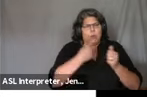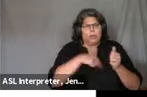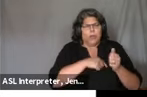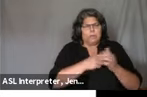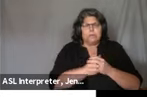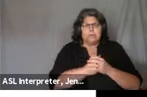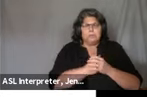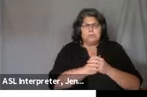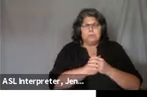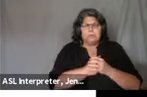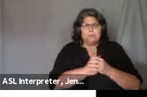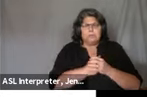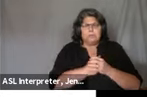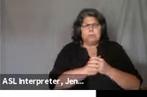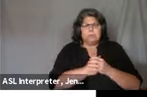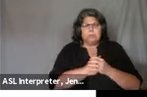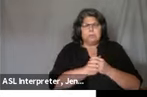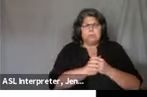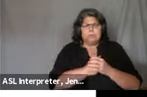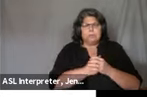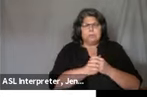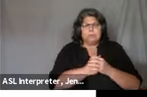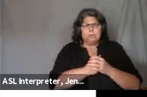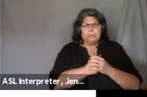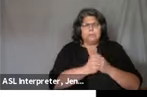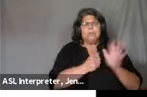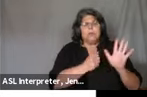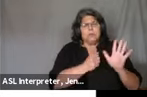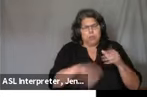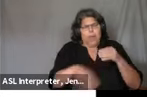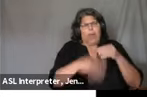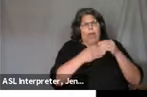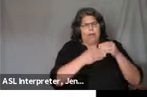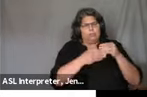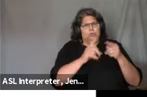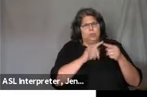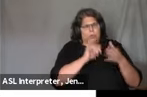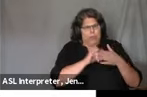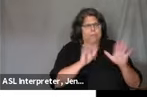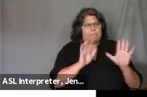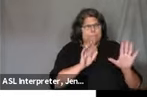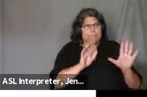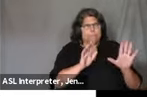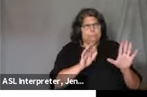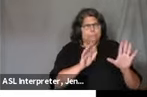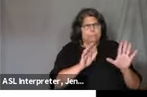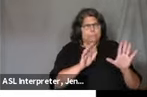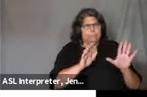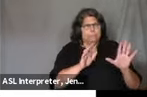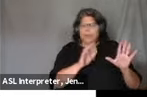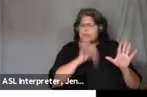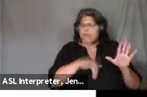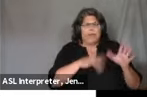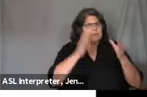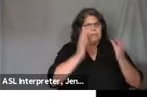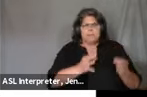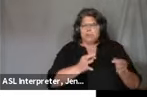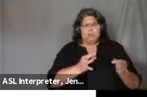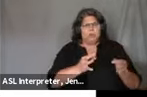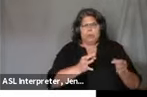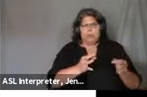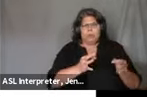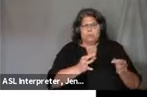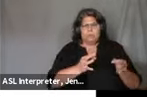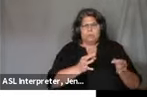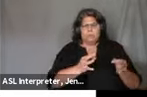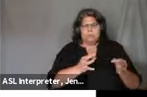And just to kind of, to further that is a decision that will be made in